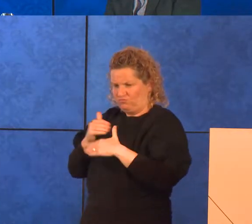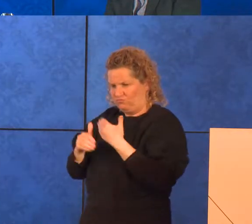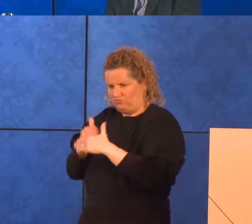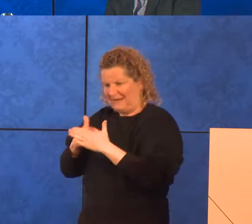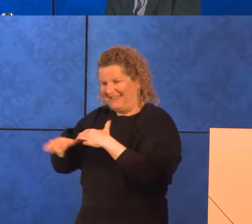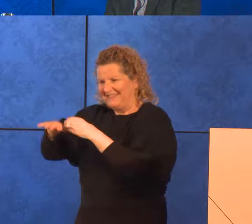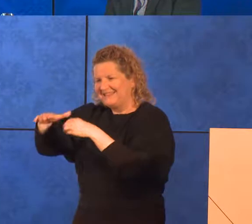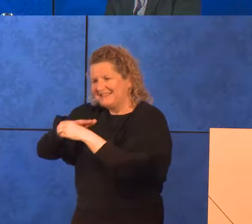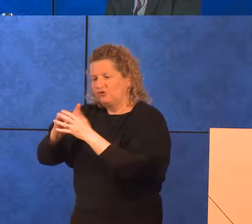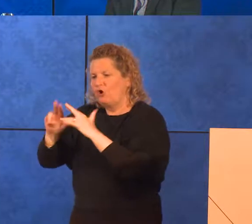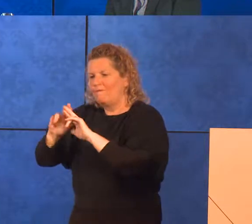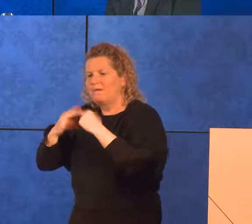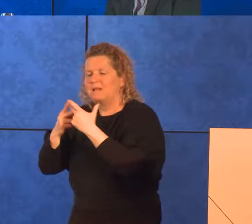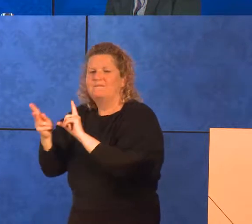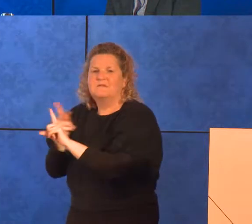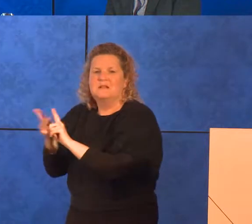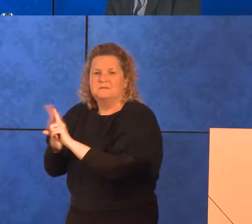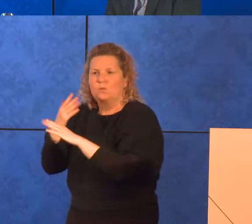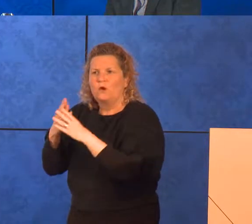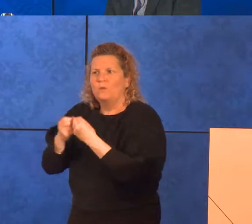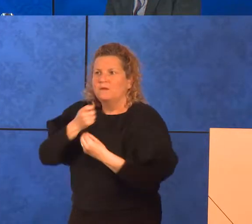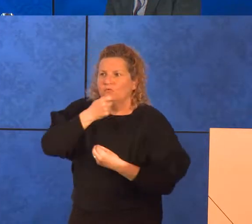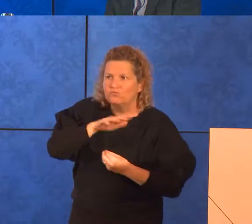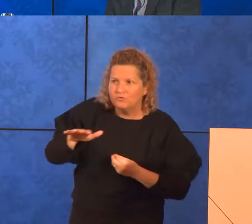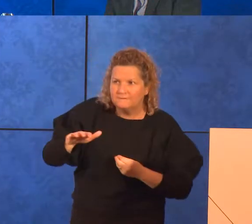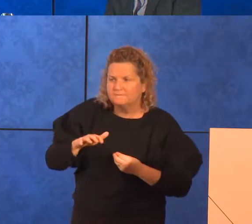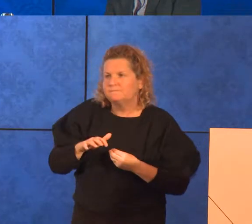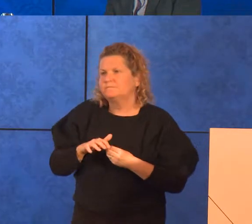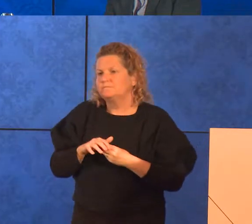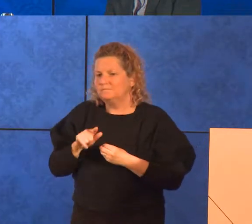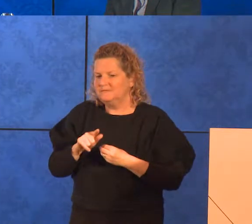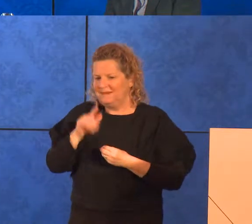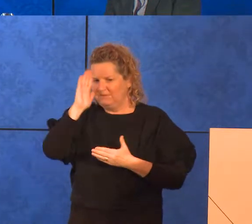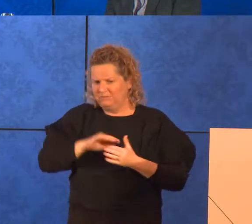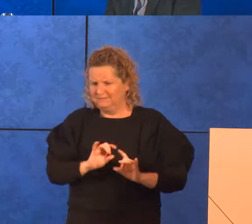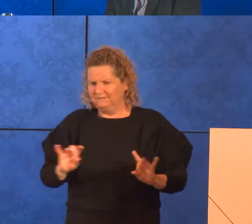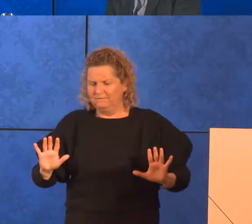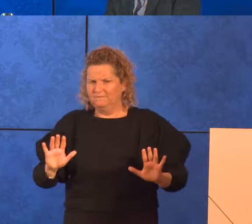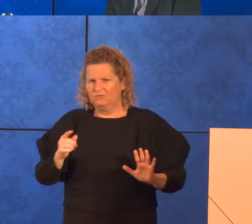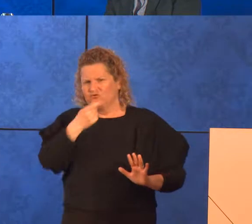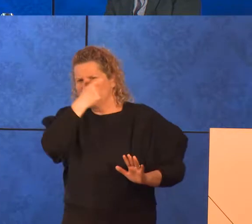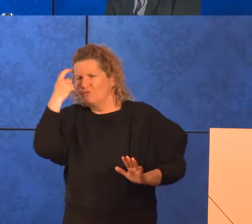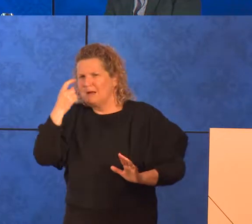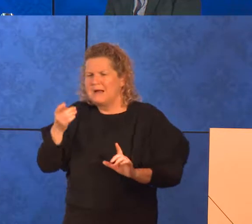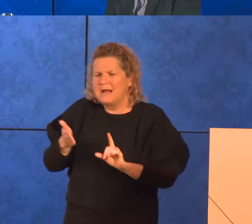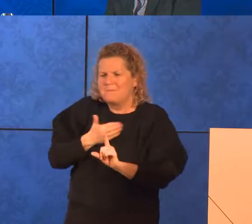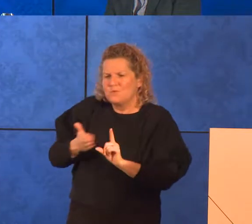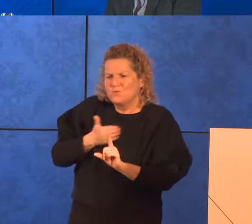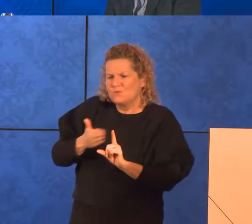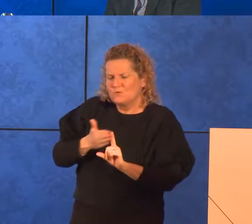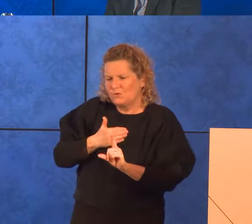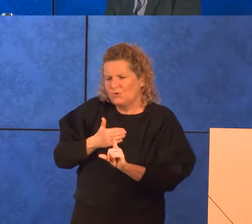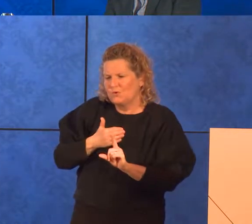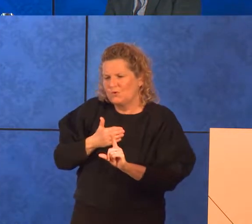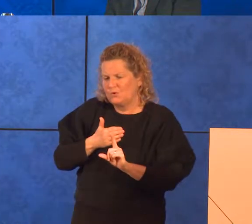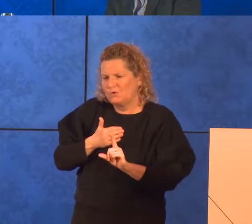the sector of family violence, so working with children that had gone through horrific trauma and abuse, right through